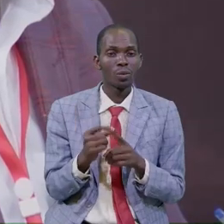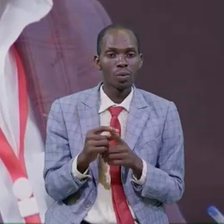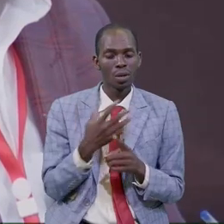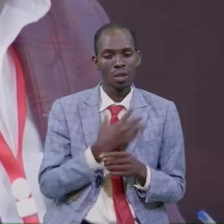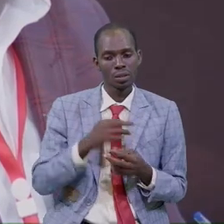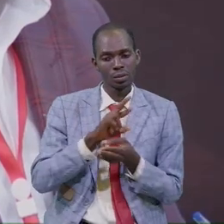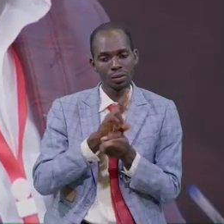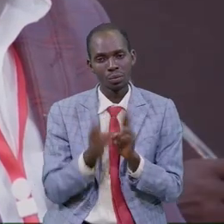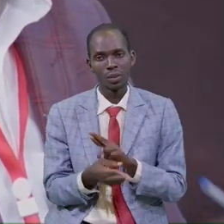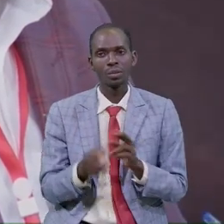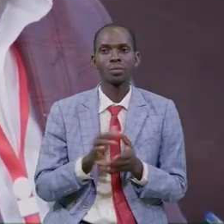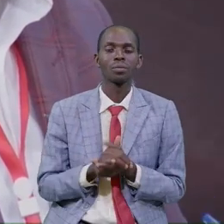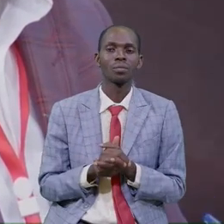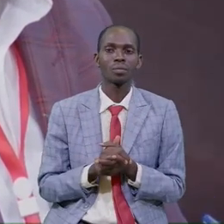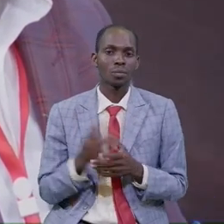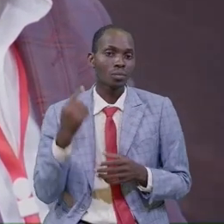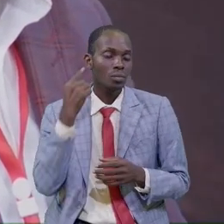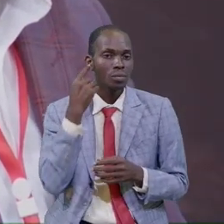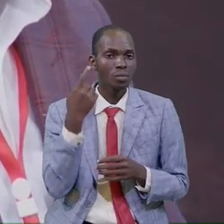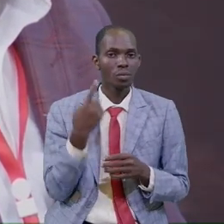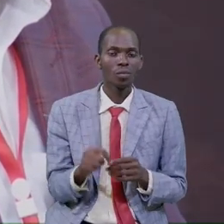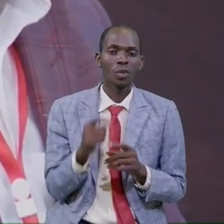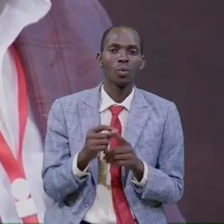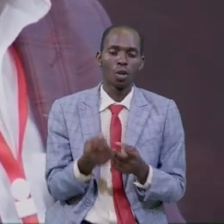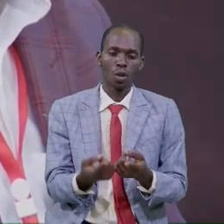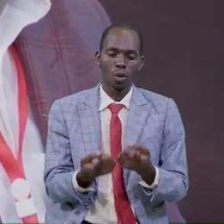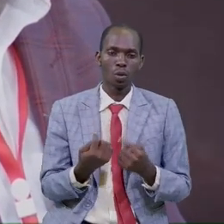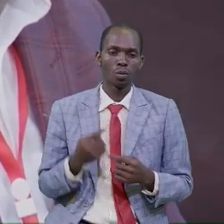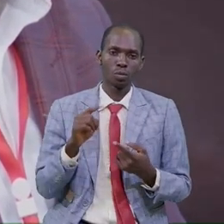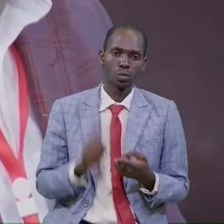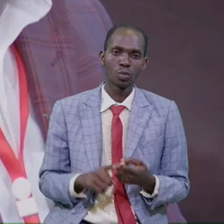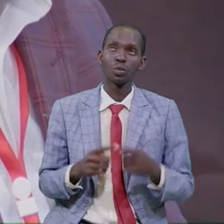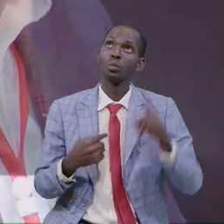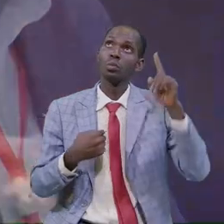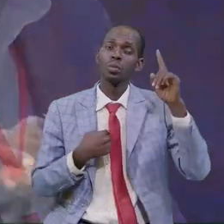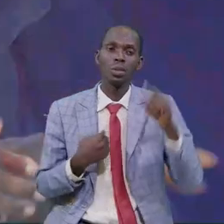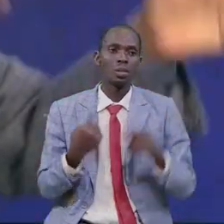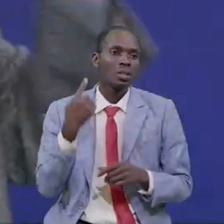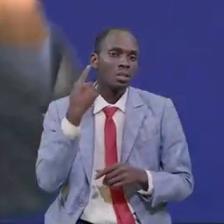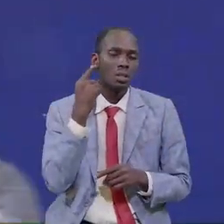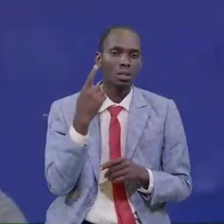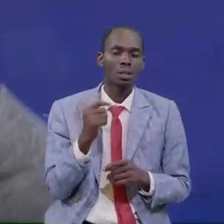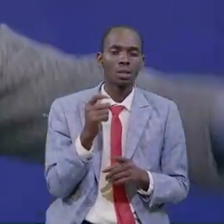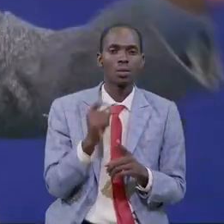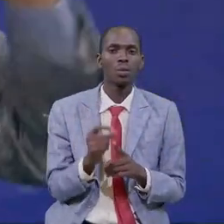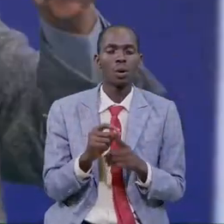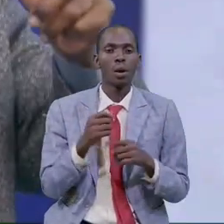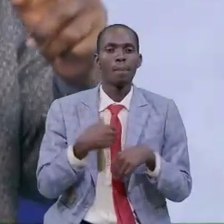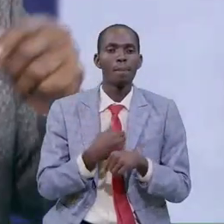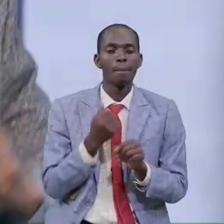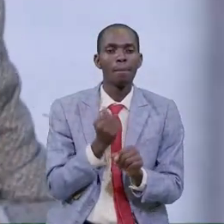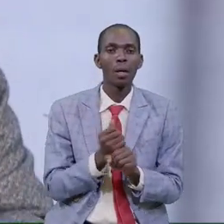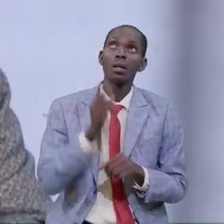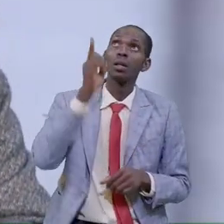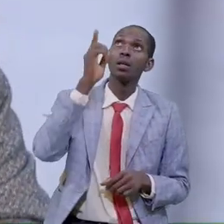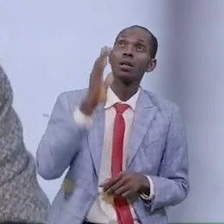parole et repens-toi. Hear the word, come unto me. Écoute la parole. Hear the word, make God your